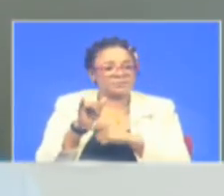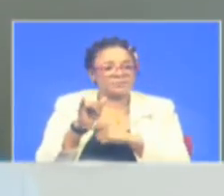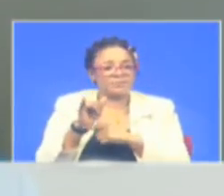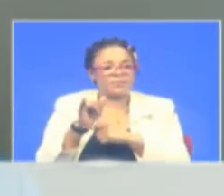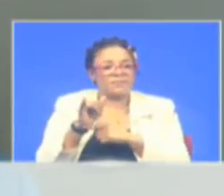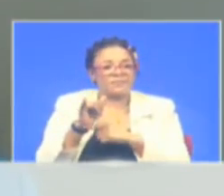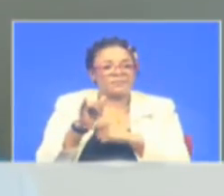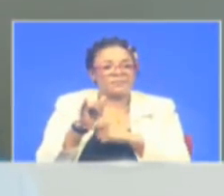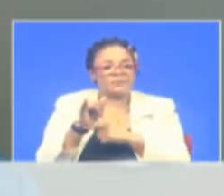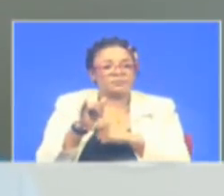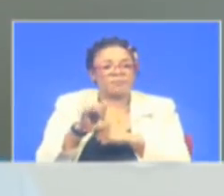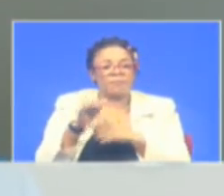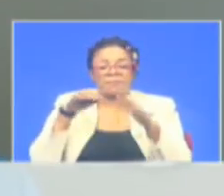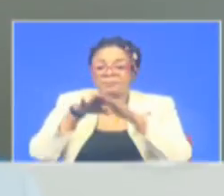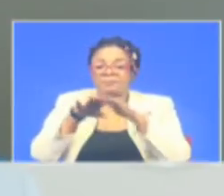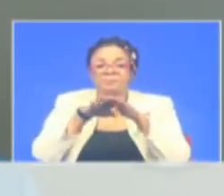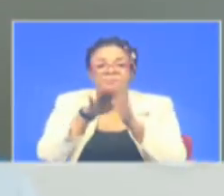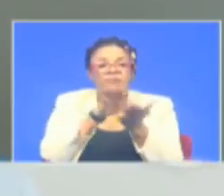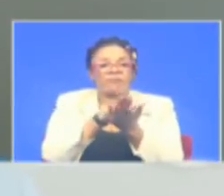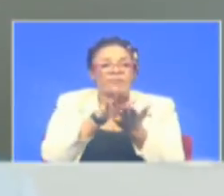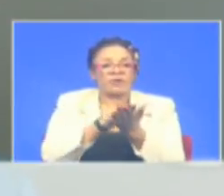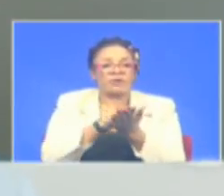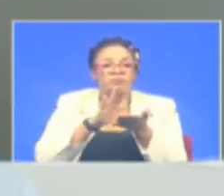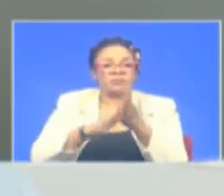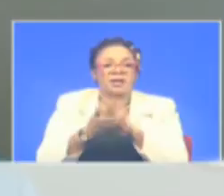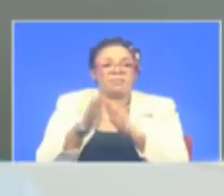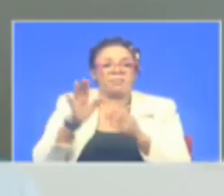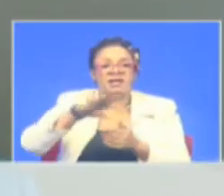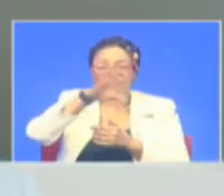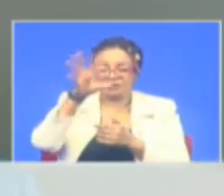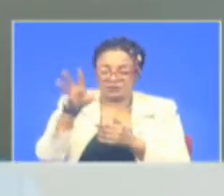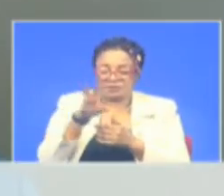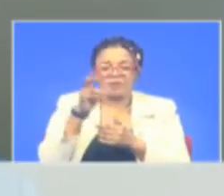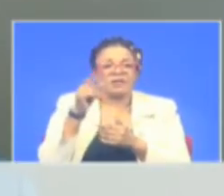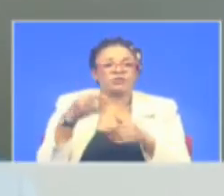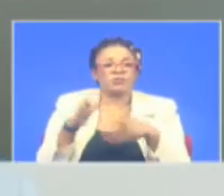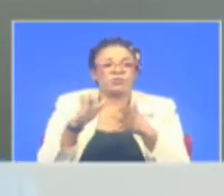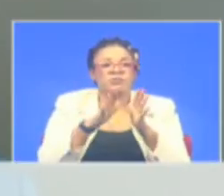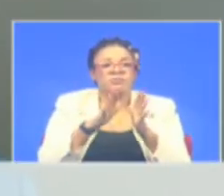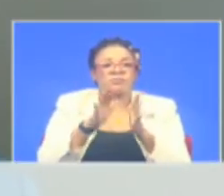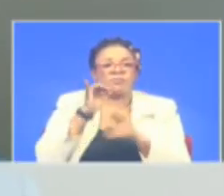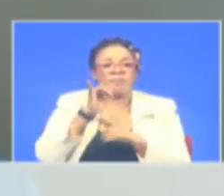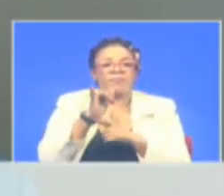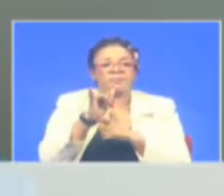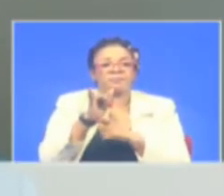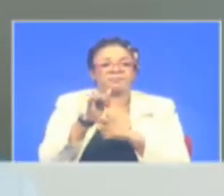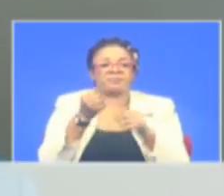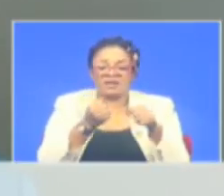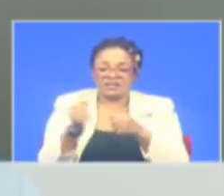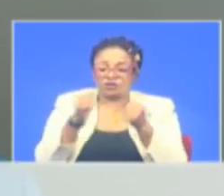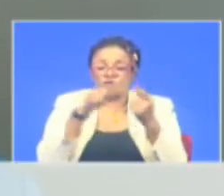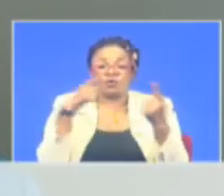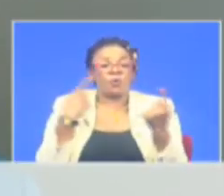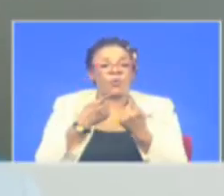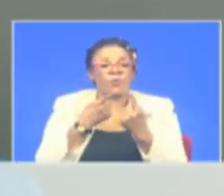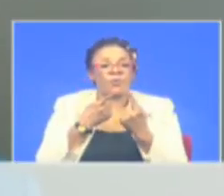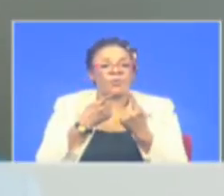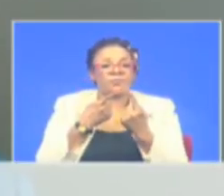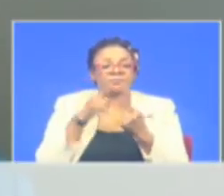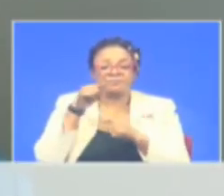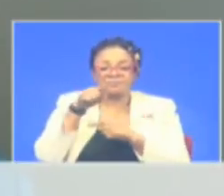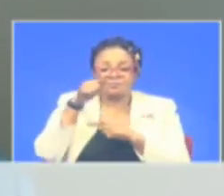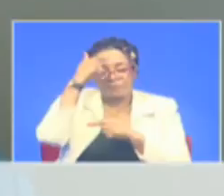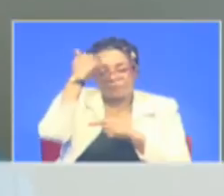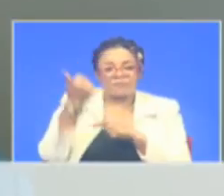Bank has a goal to become Africa's gateway to the world, and Kenya is strategic to this goal. This is because we